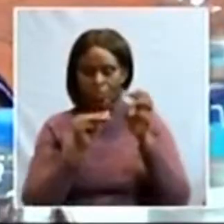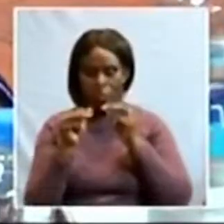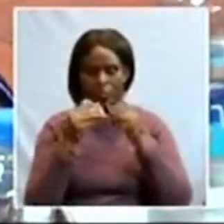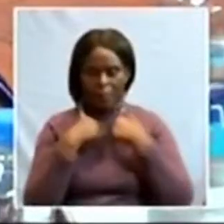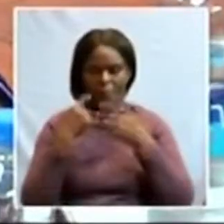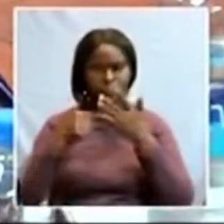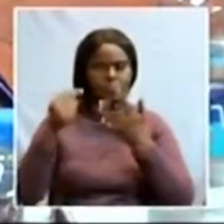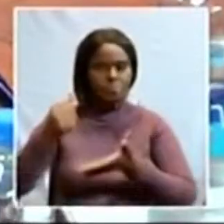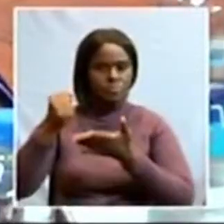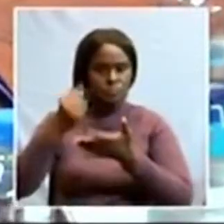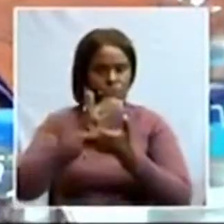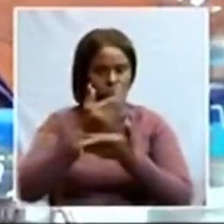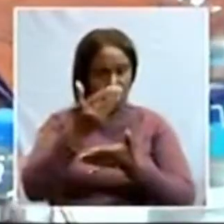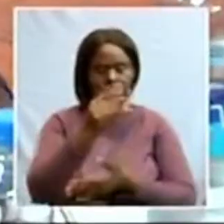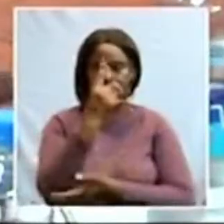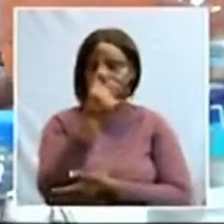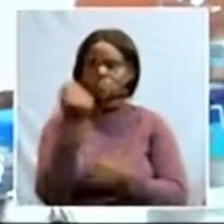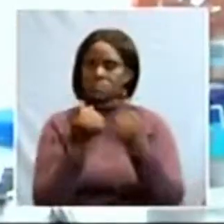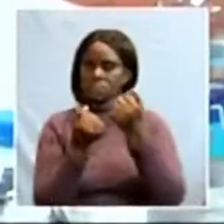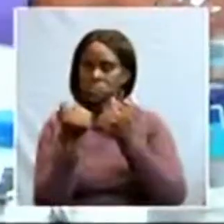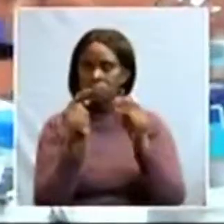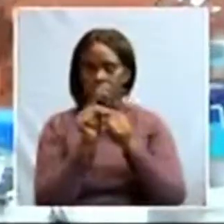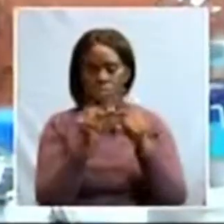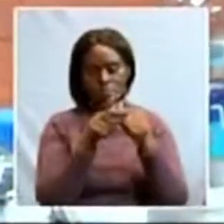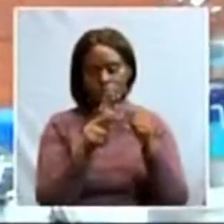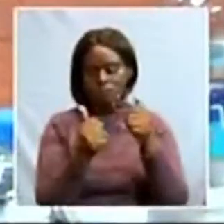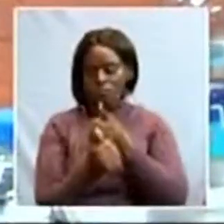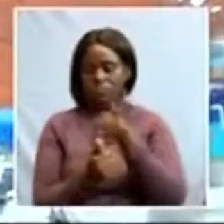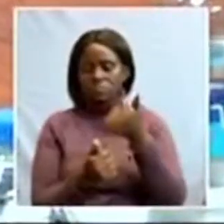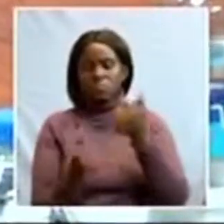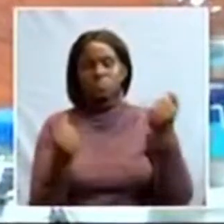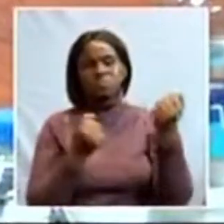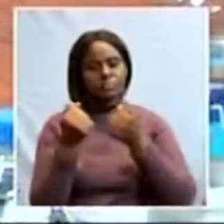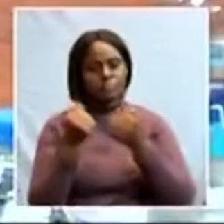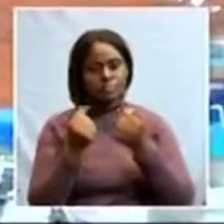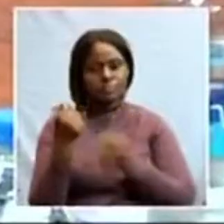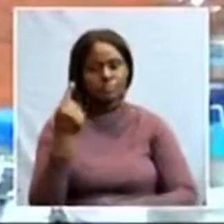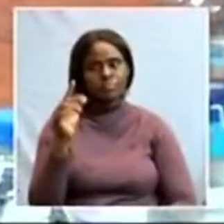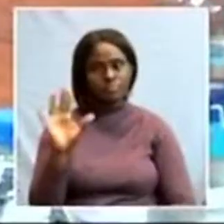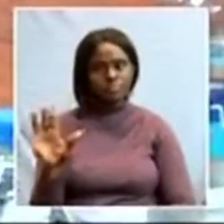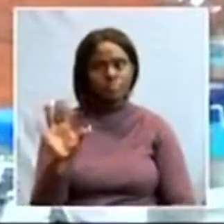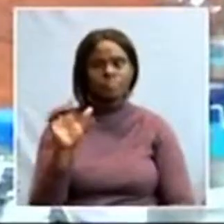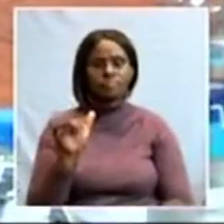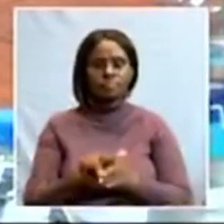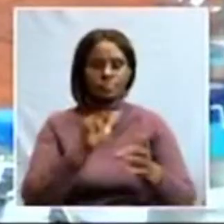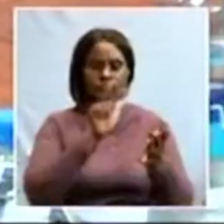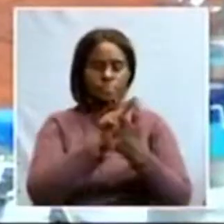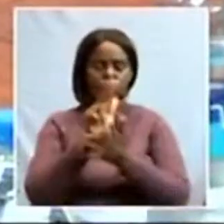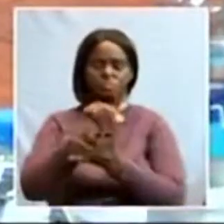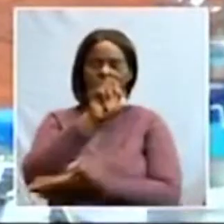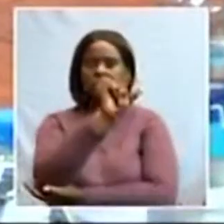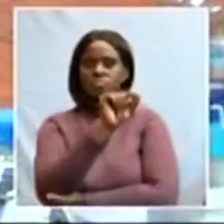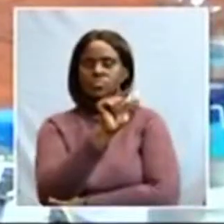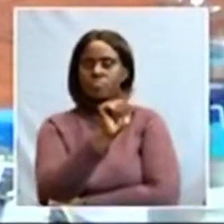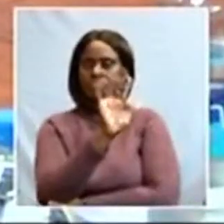has budgeted to procure one utility vehicle and repair another one in the approved